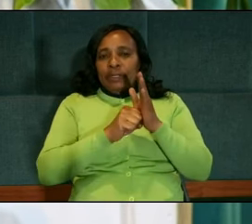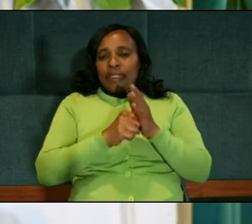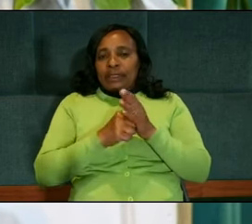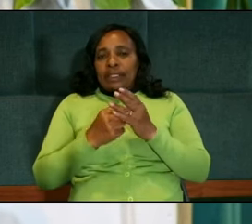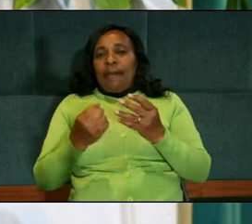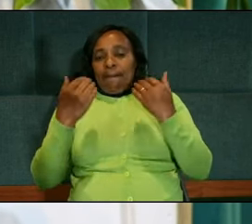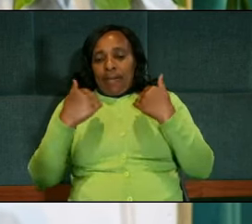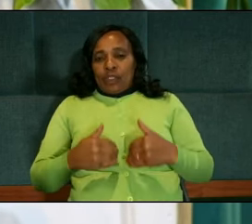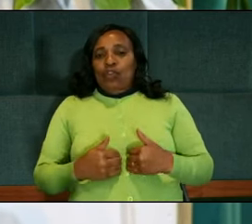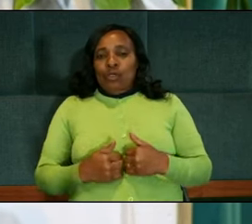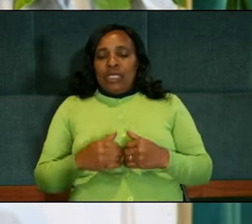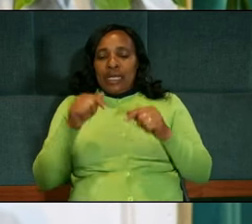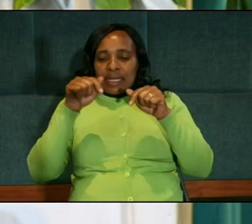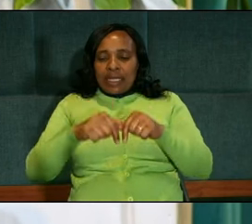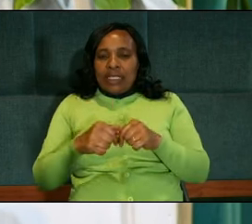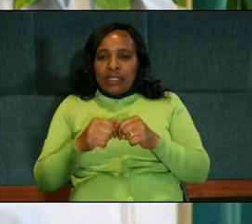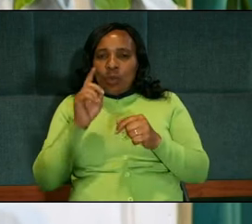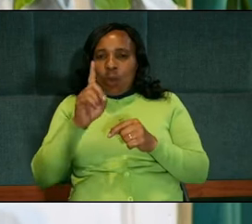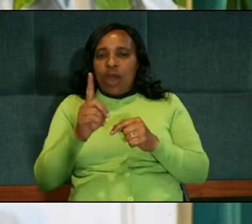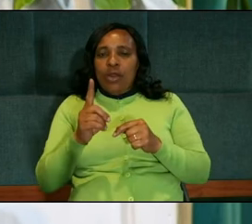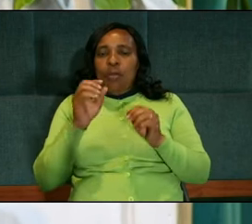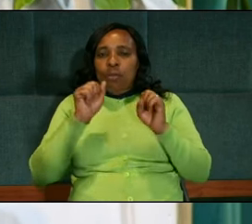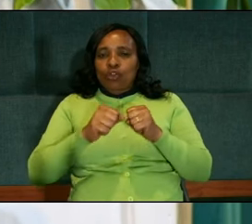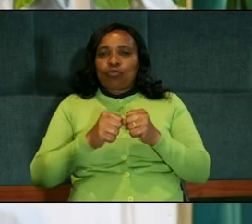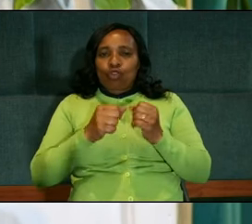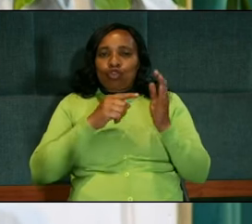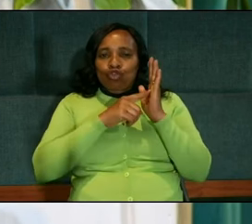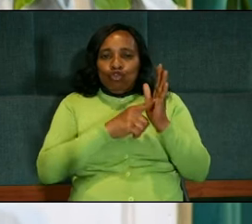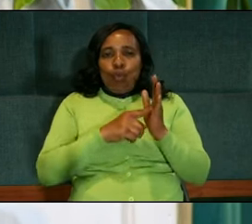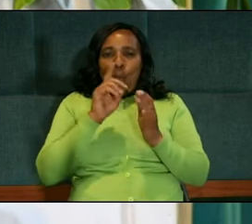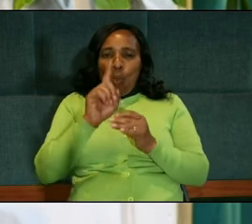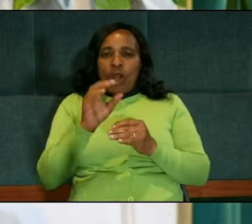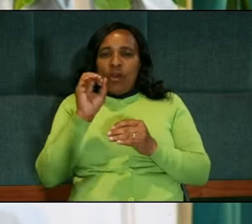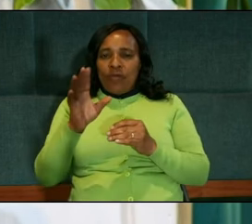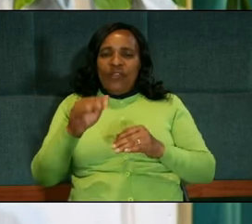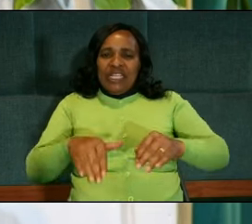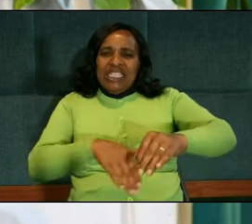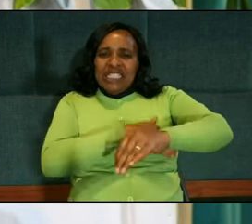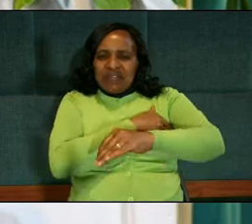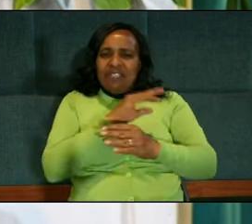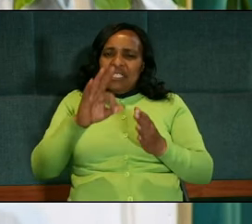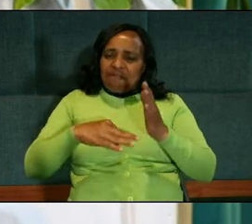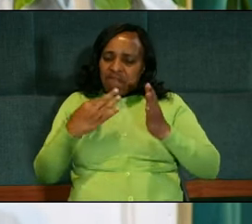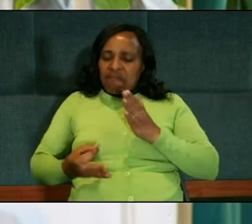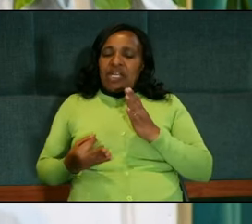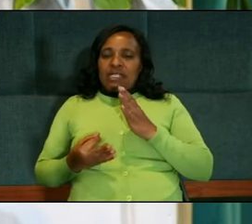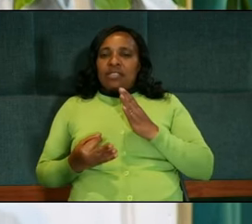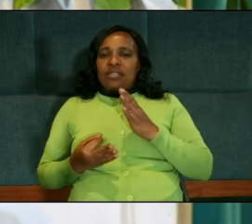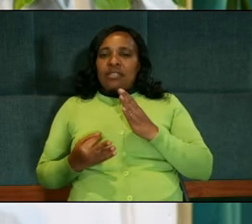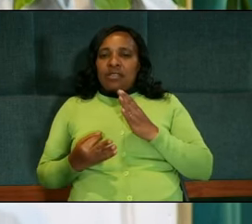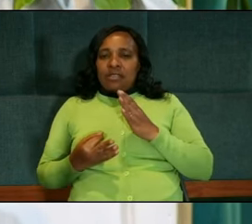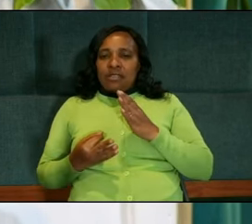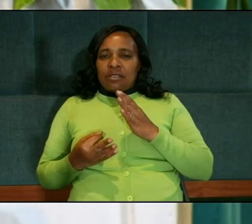one, we are going to highlight one of his chiefest failures. And